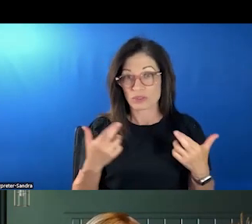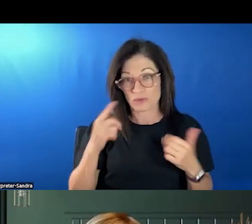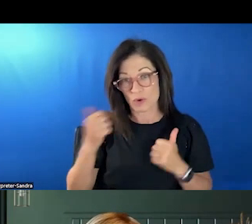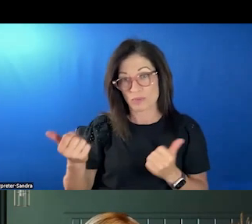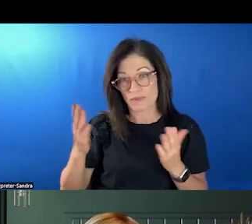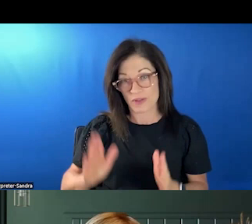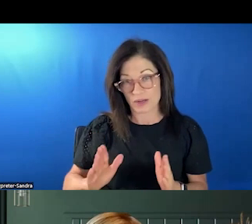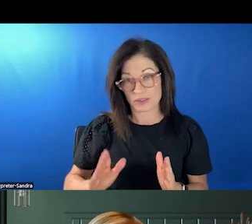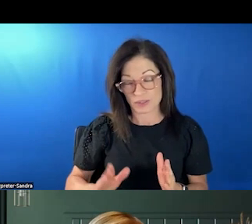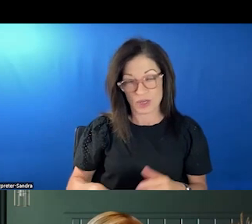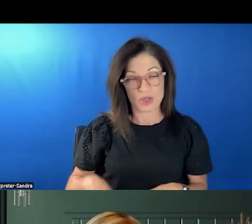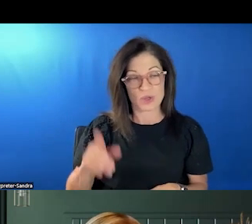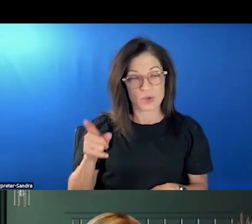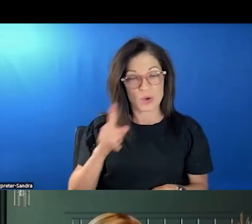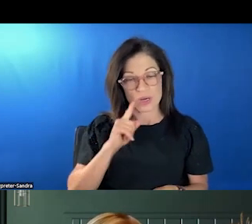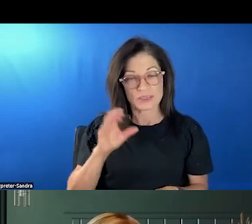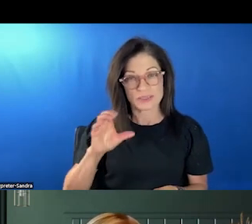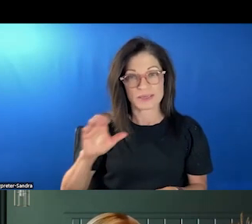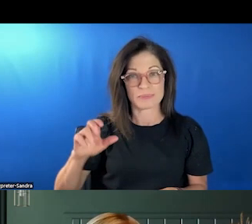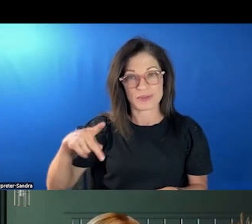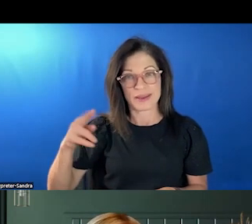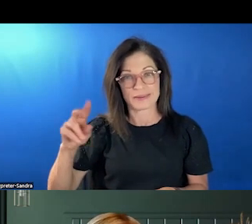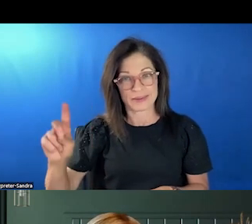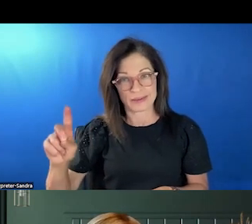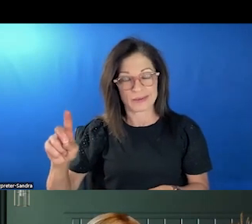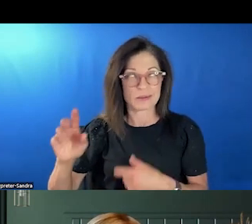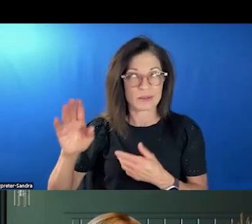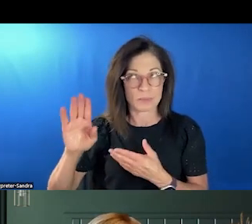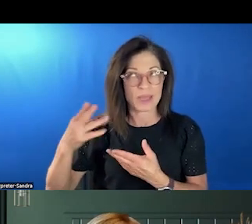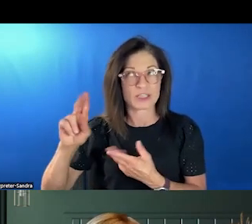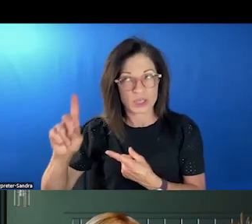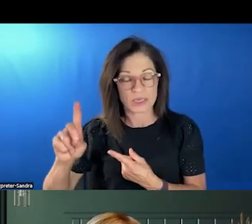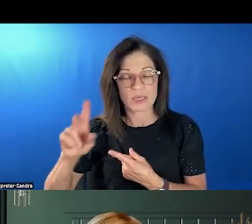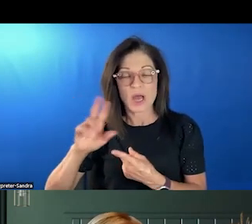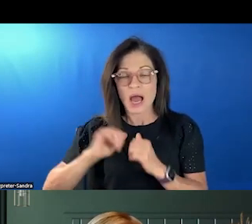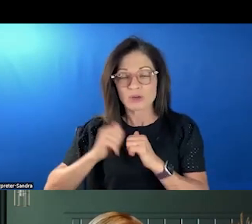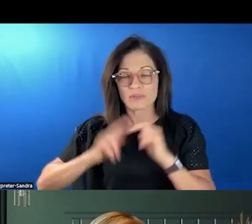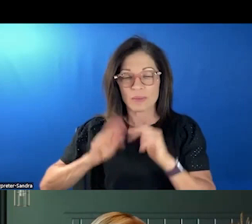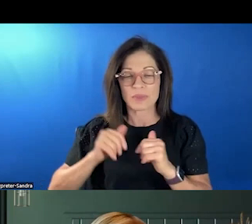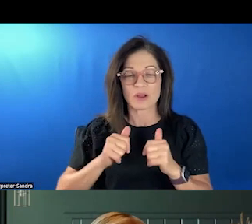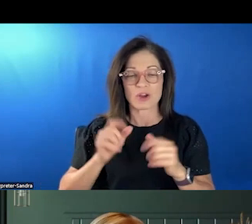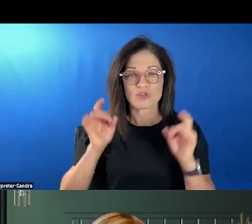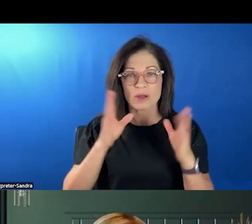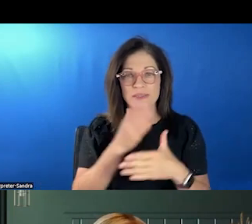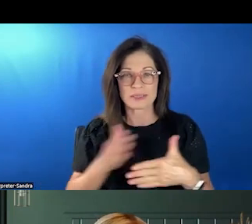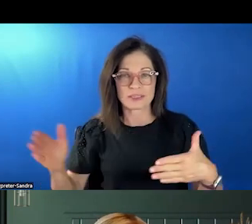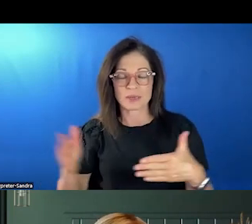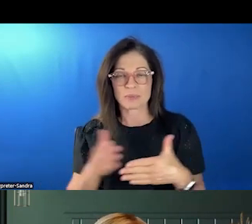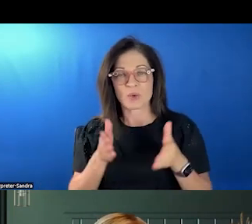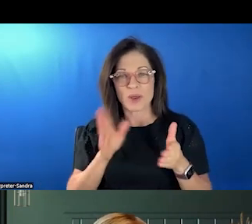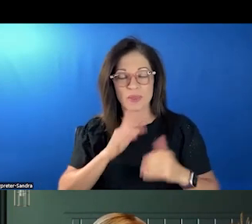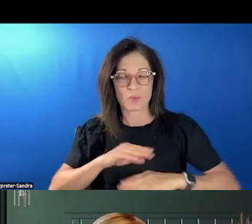are CCDHCs as to how to develop their crisis continuum in a way that meets the requirements